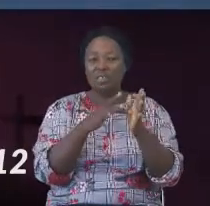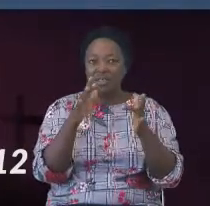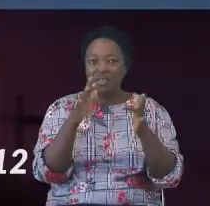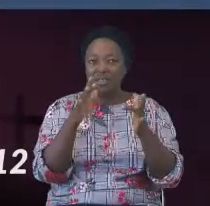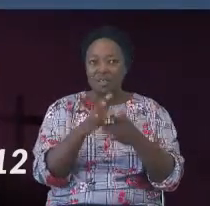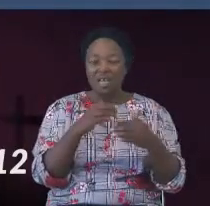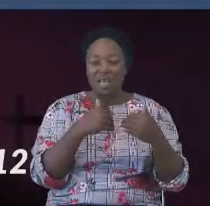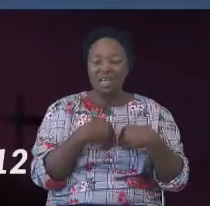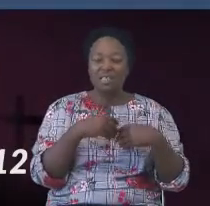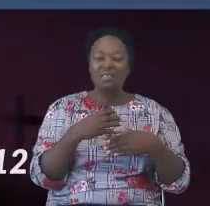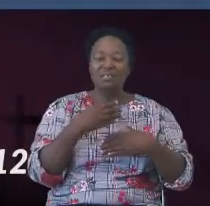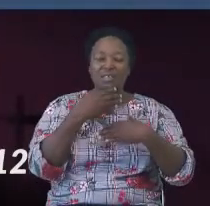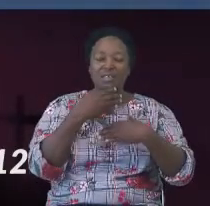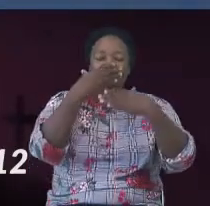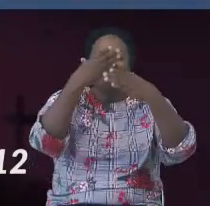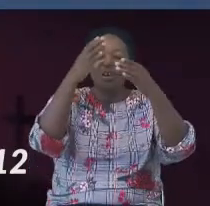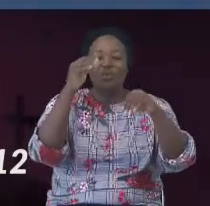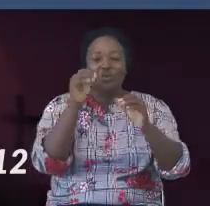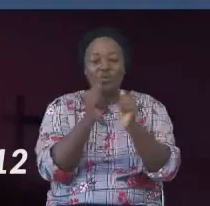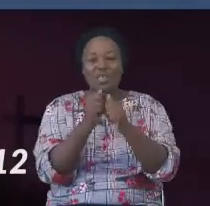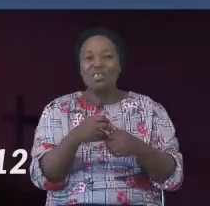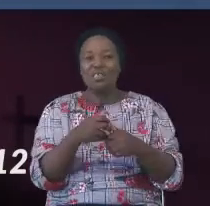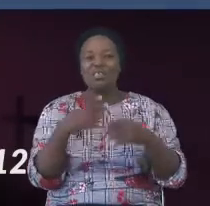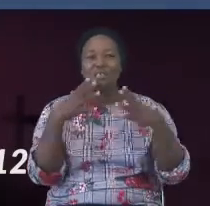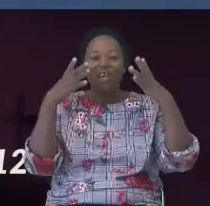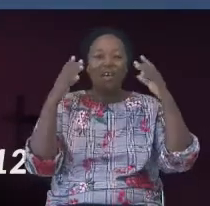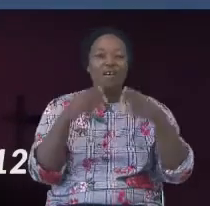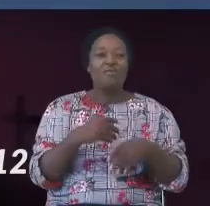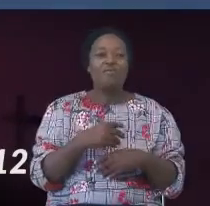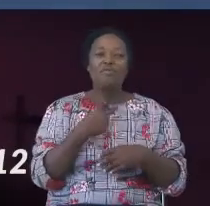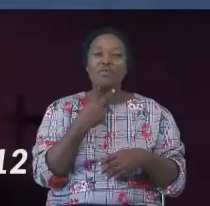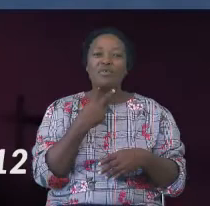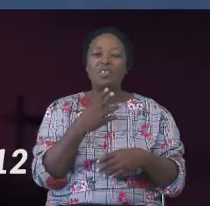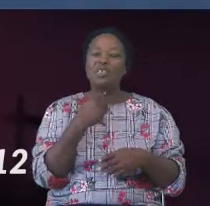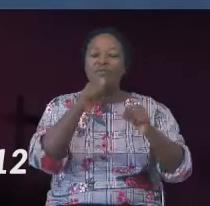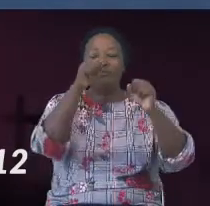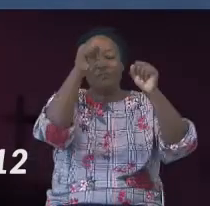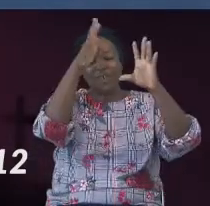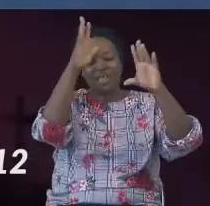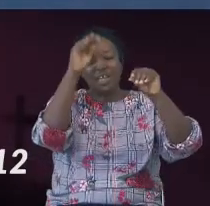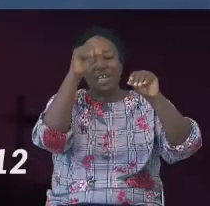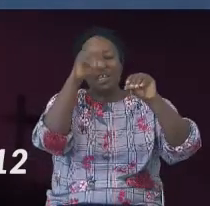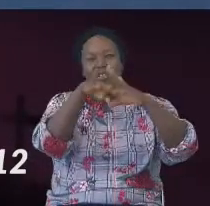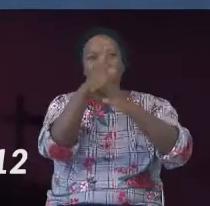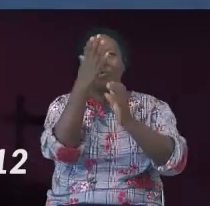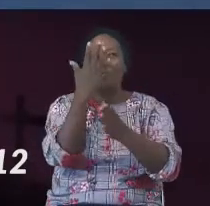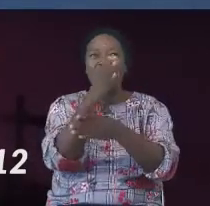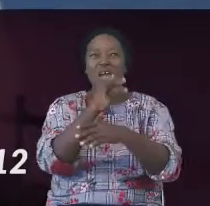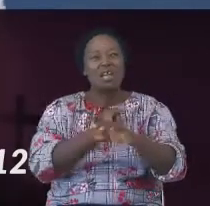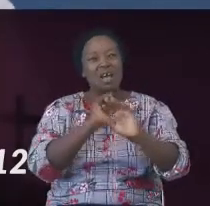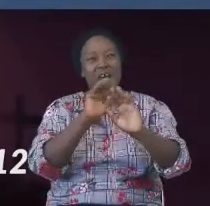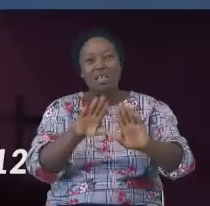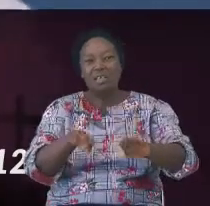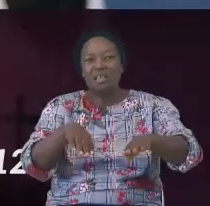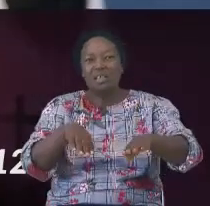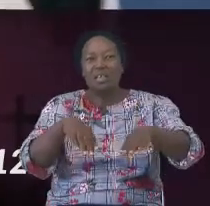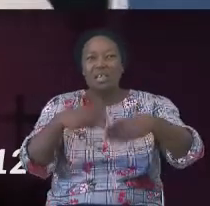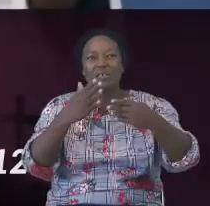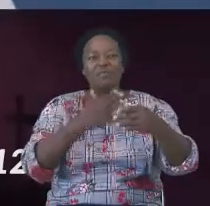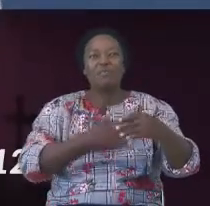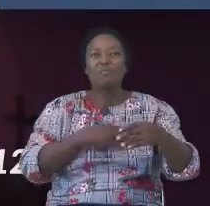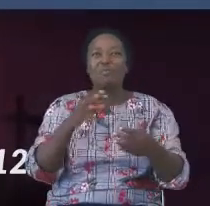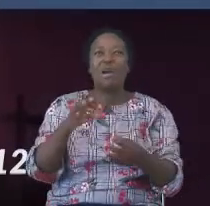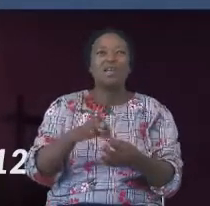cried with a loud voice, he said, Father, into thy hands I